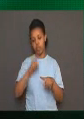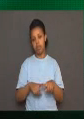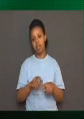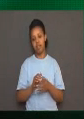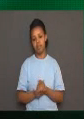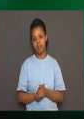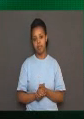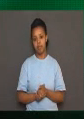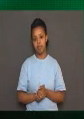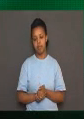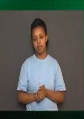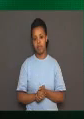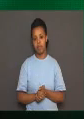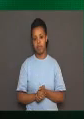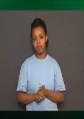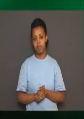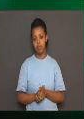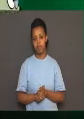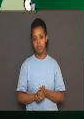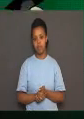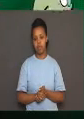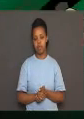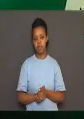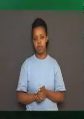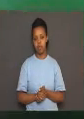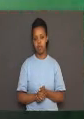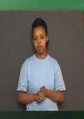Let's get back to our lesson.